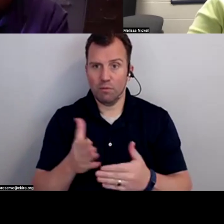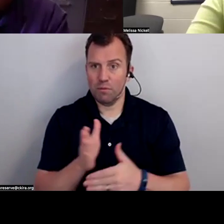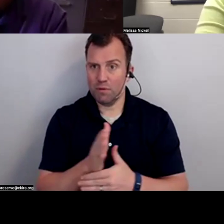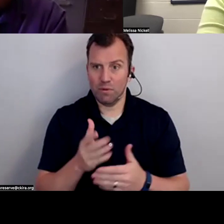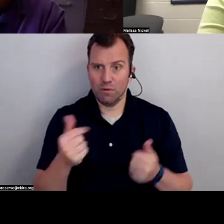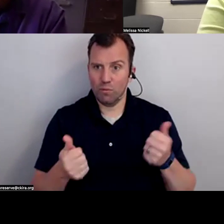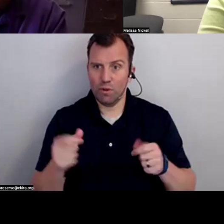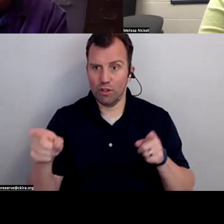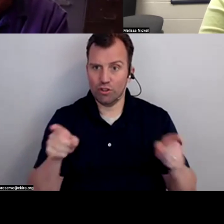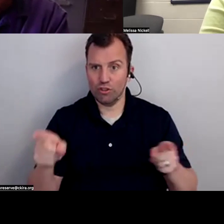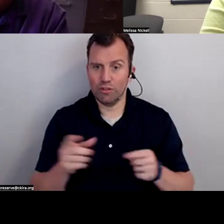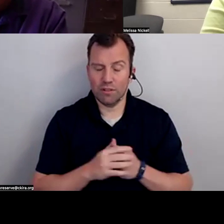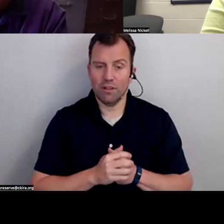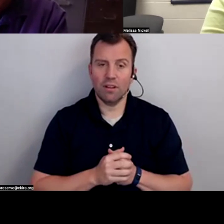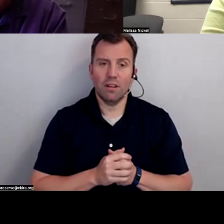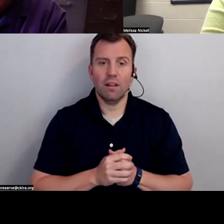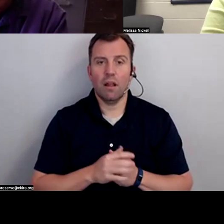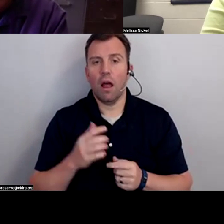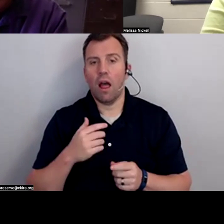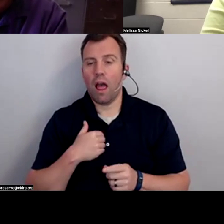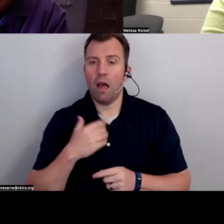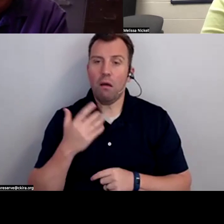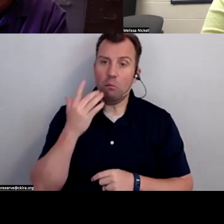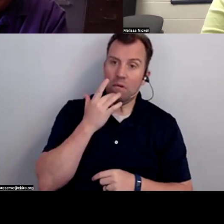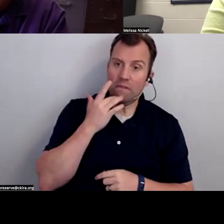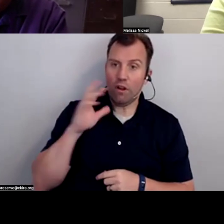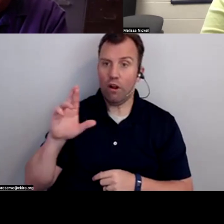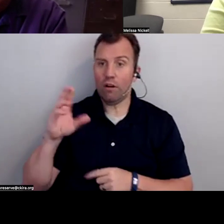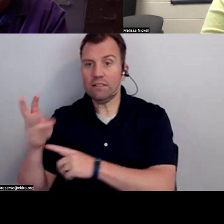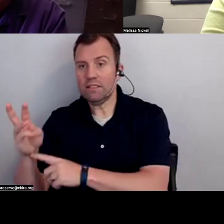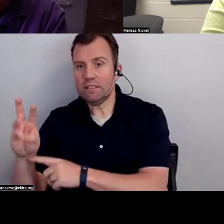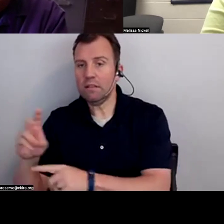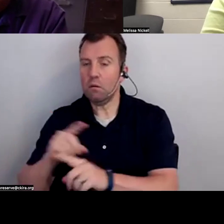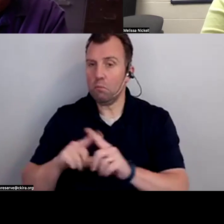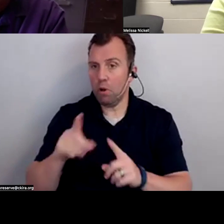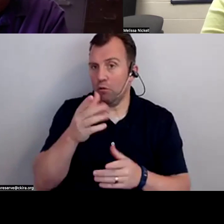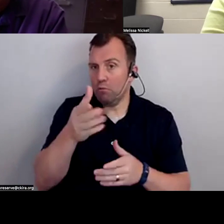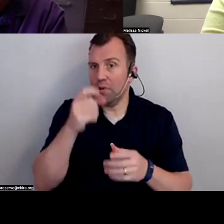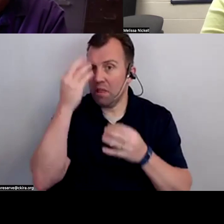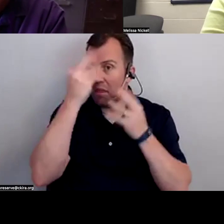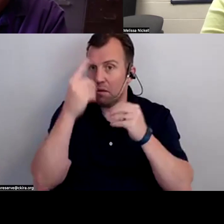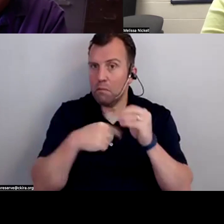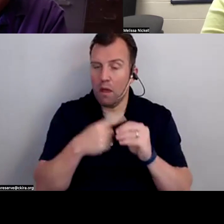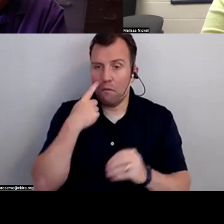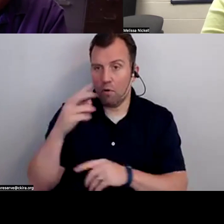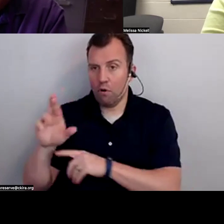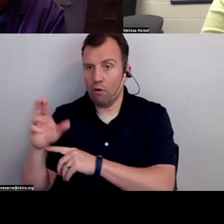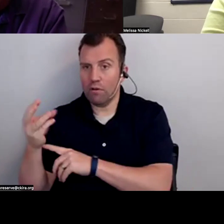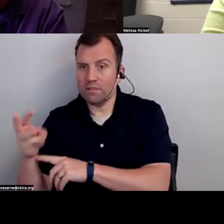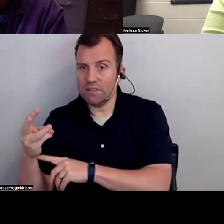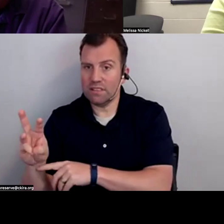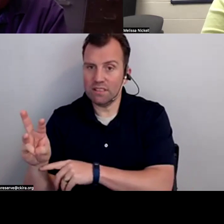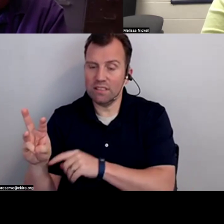Well, I'm a little biased towards R16, but I think there are some things to think about for the R16.